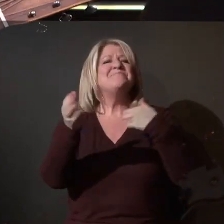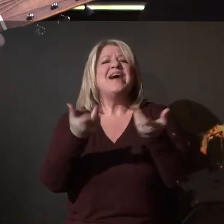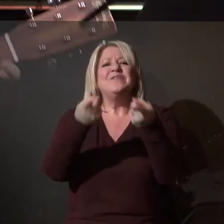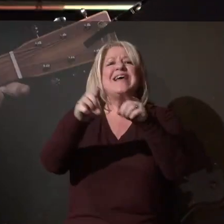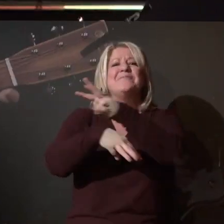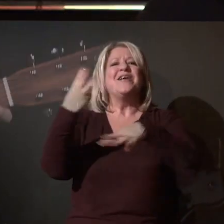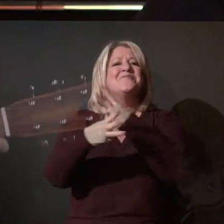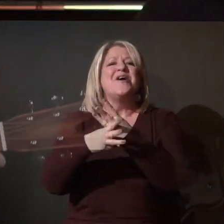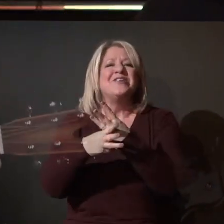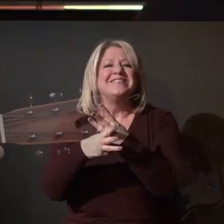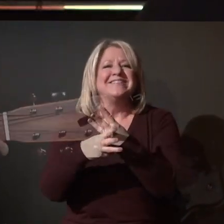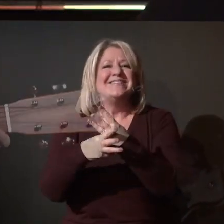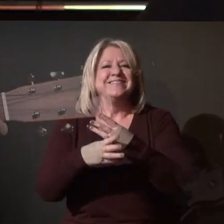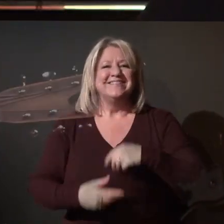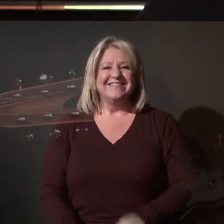world.